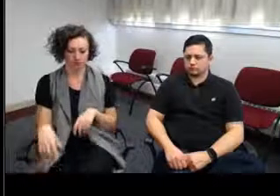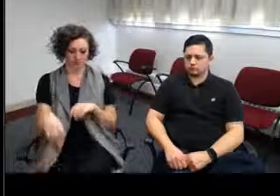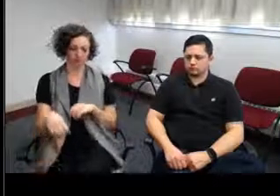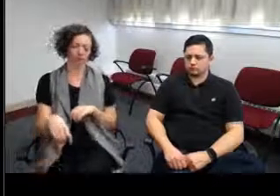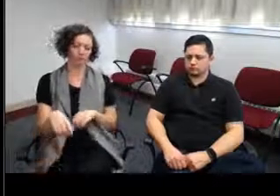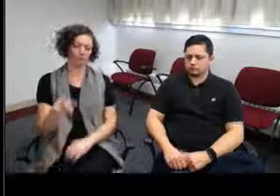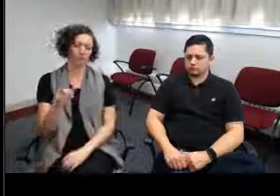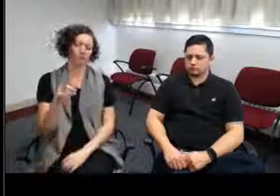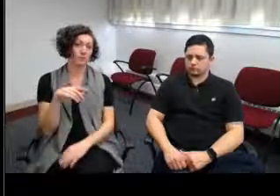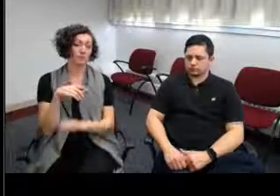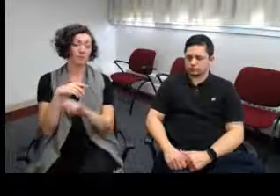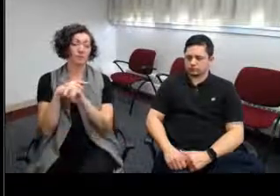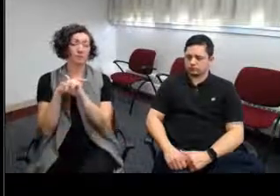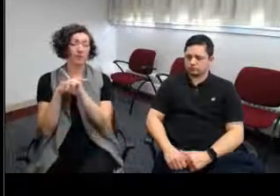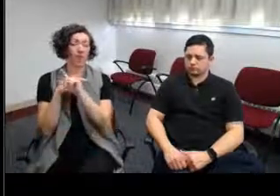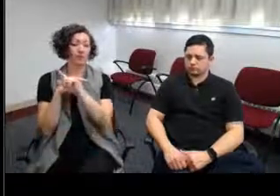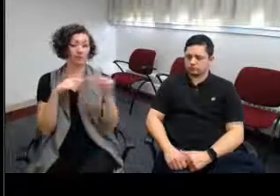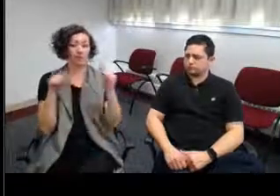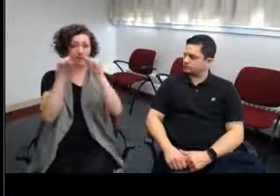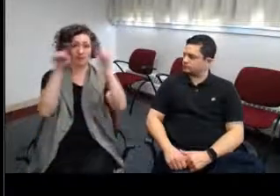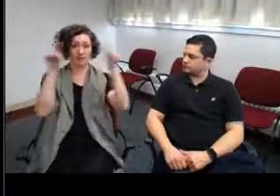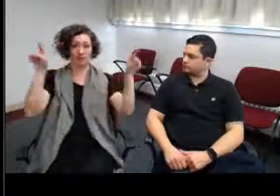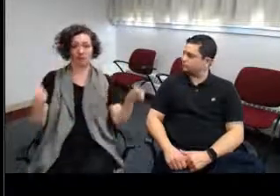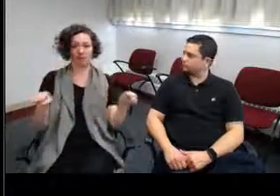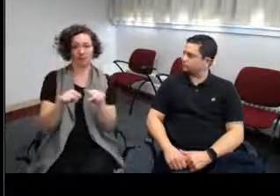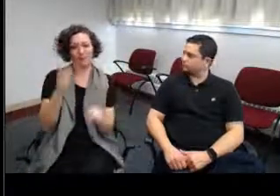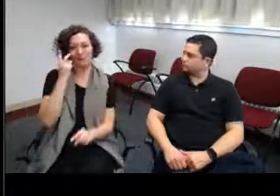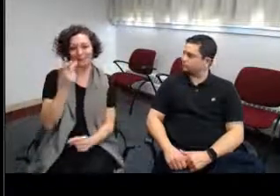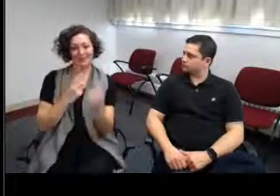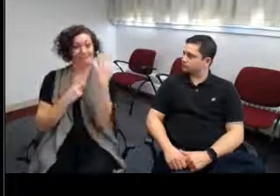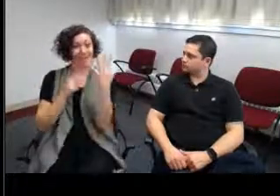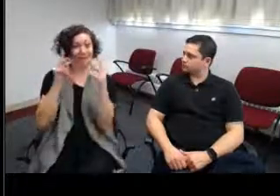so to use that is impactful.